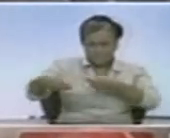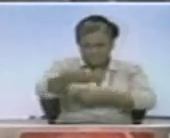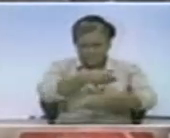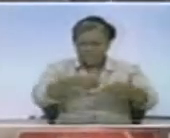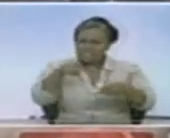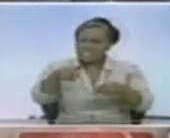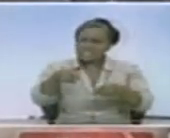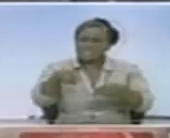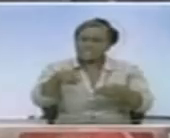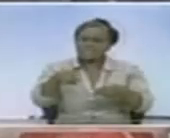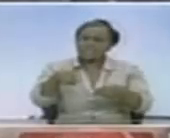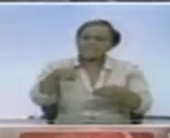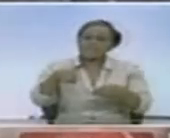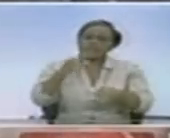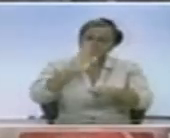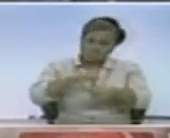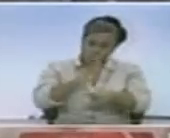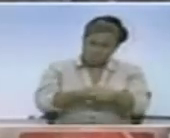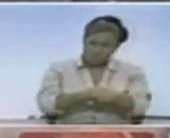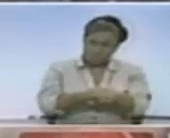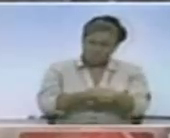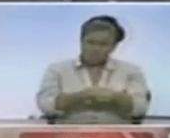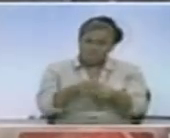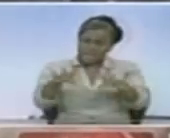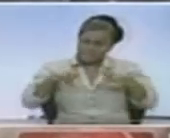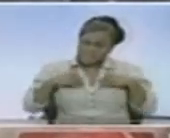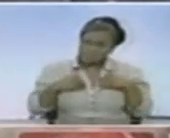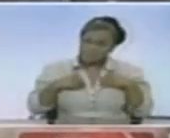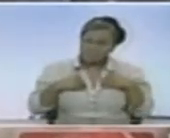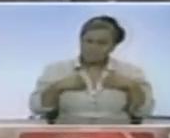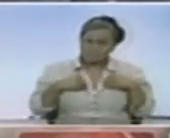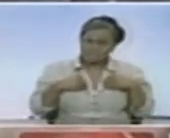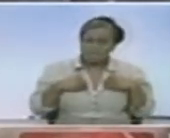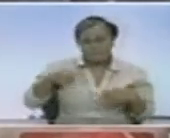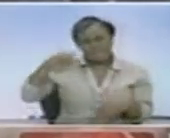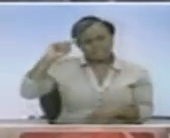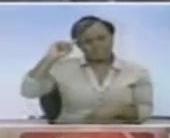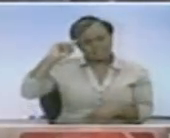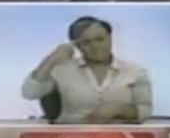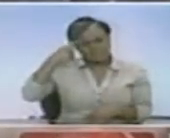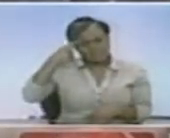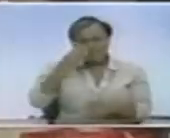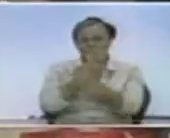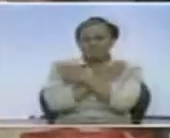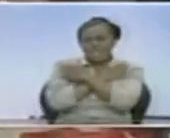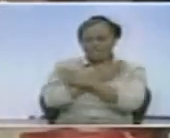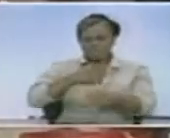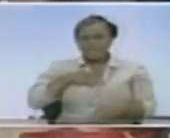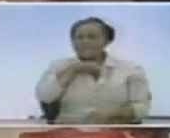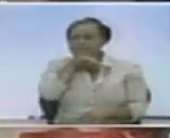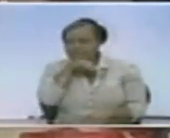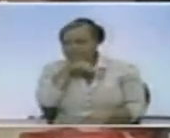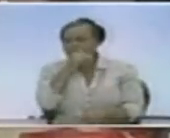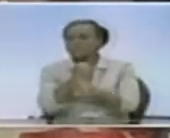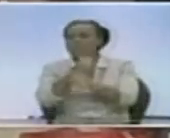that fair? Should he get that order? Should we have that national dialogue? I think what my friend Raila should do,